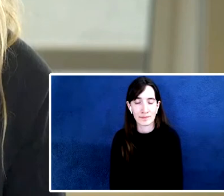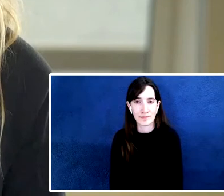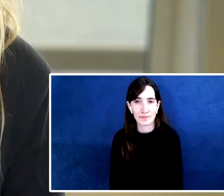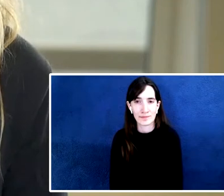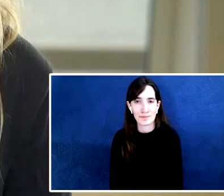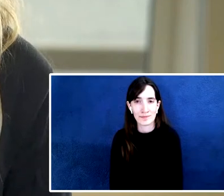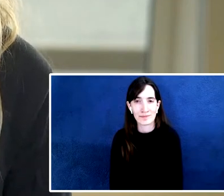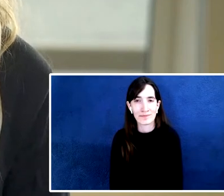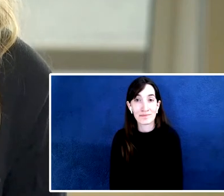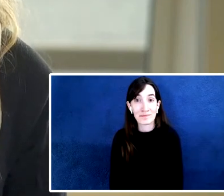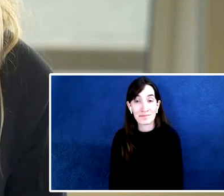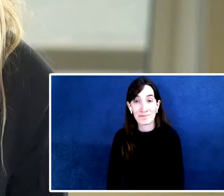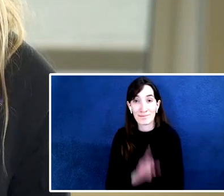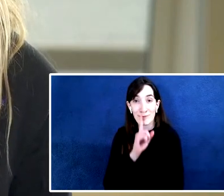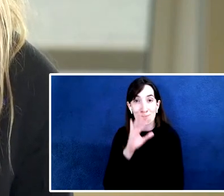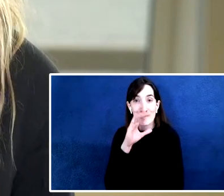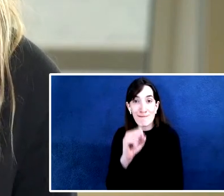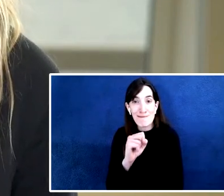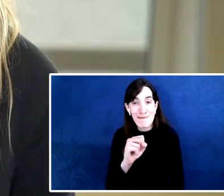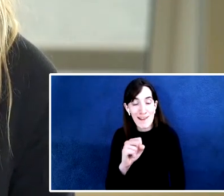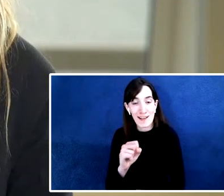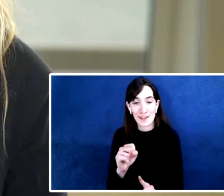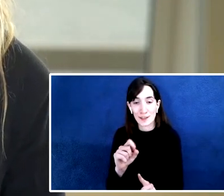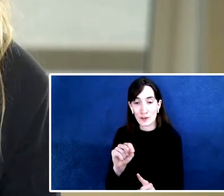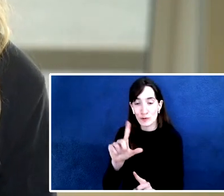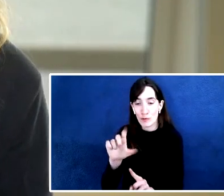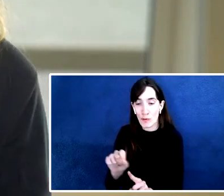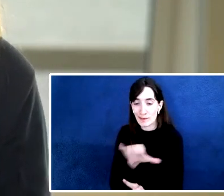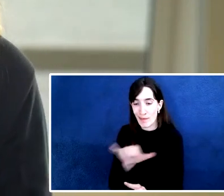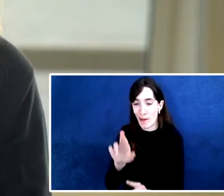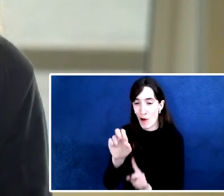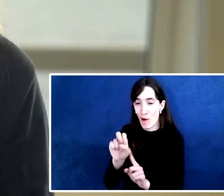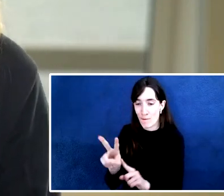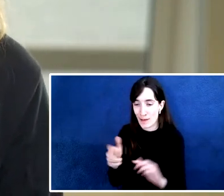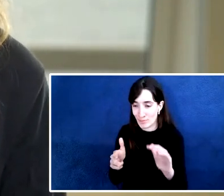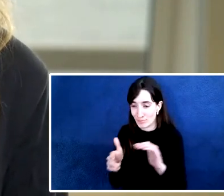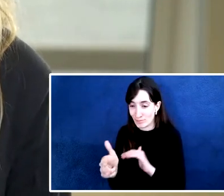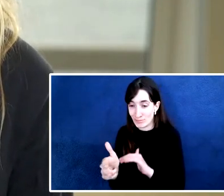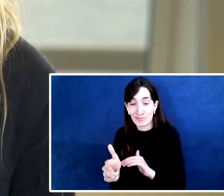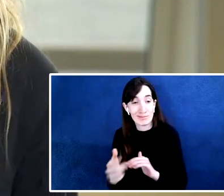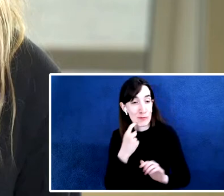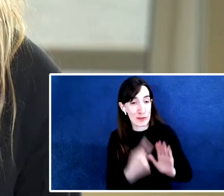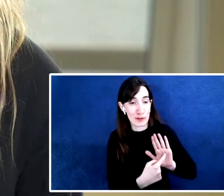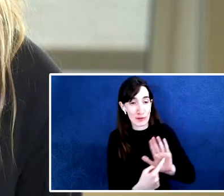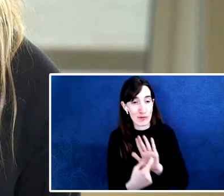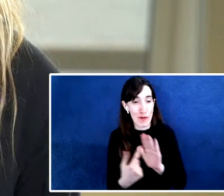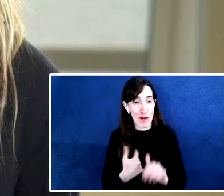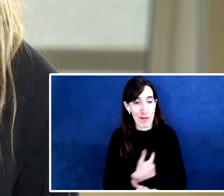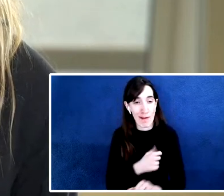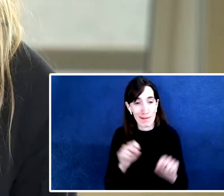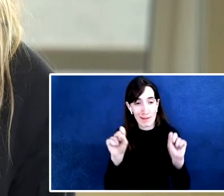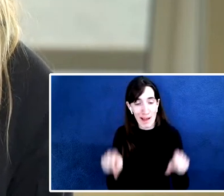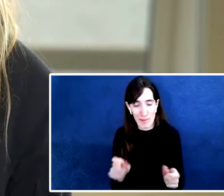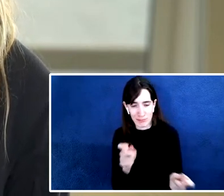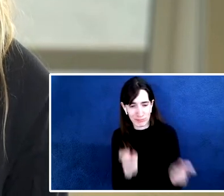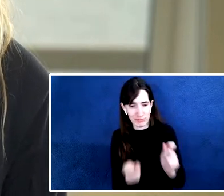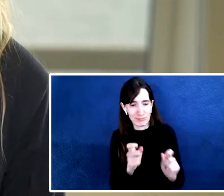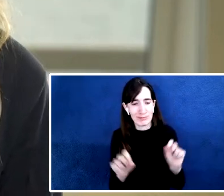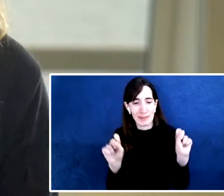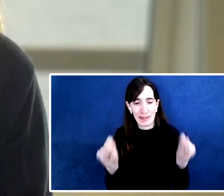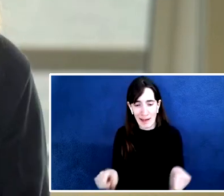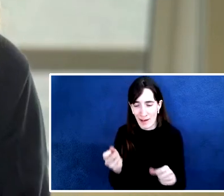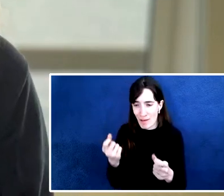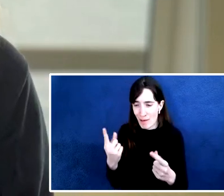How fascinating that tools like the ROV Knut showed us can be adapted to bring us an even richer understanding of the